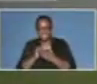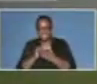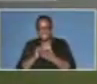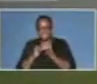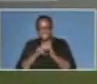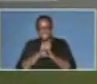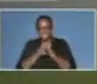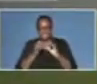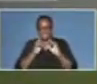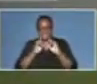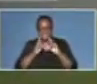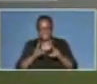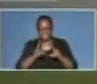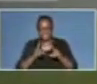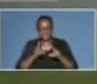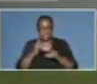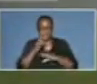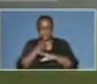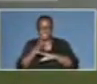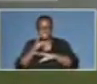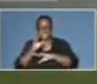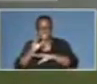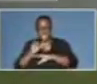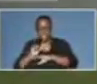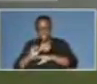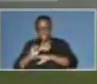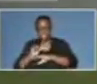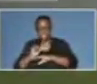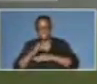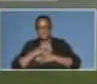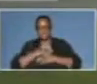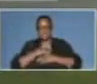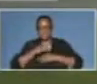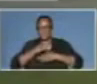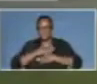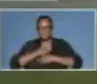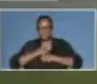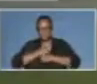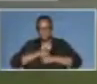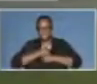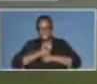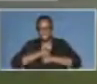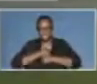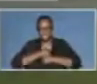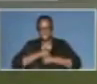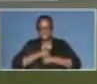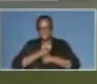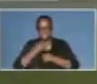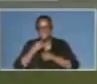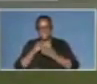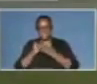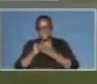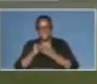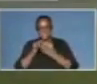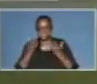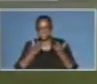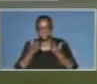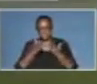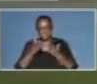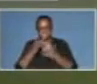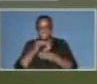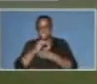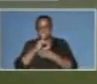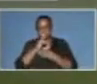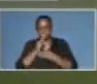lighthearted statement, British Airways apologized to customers that their full meal service was not available and they had to wing